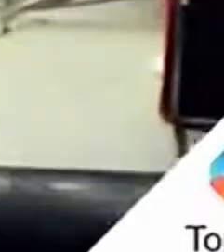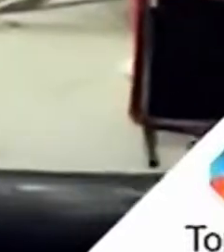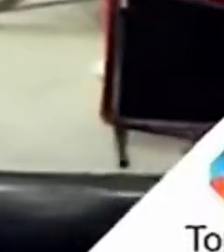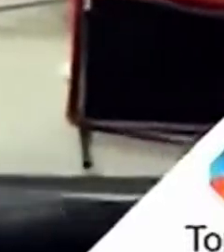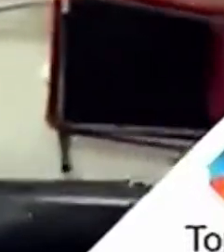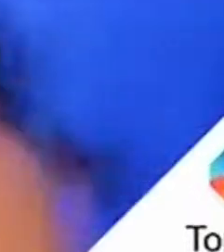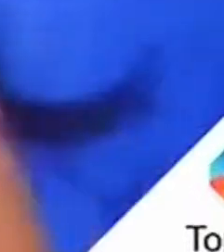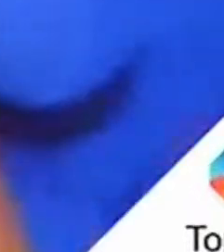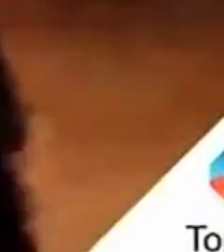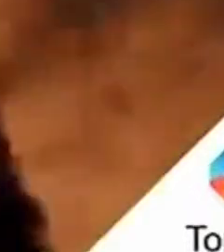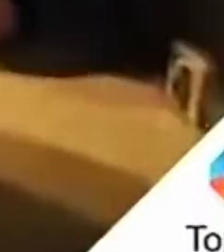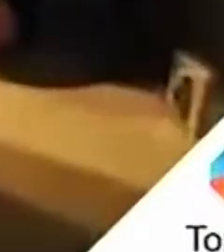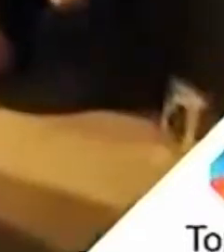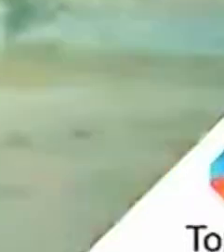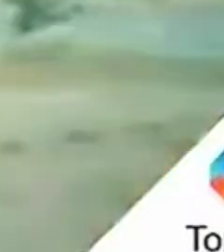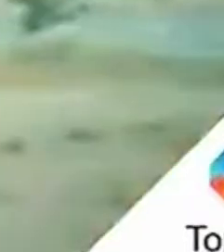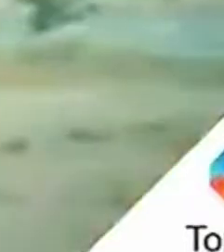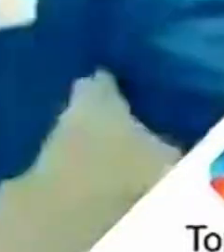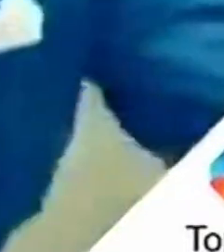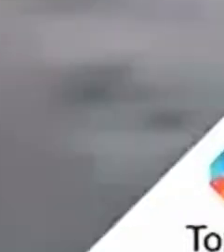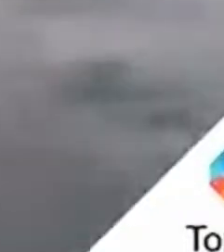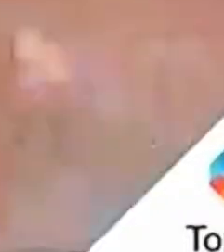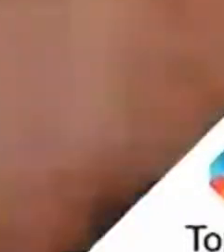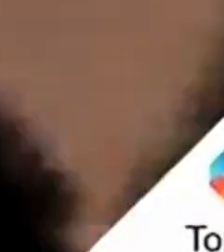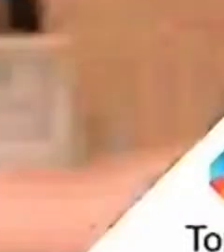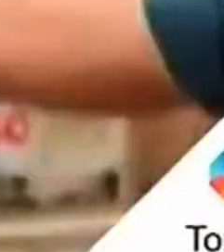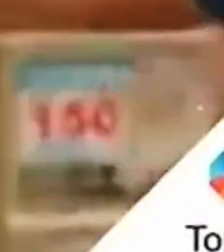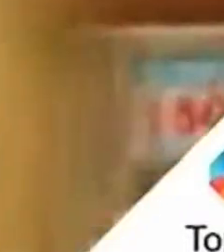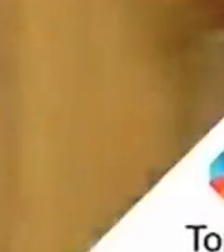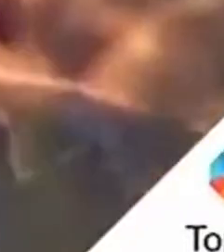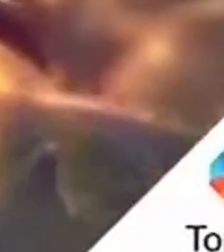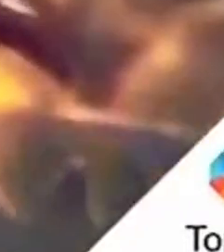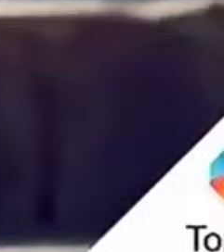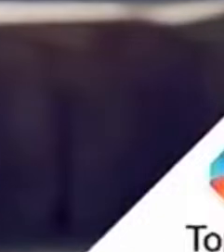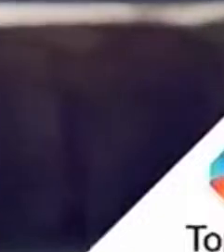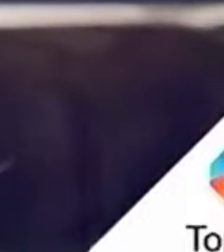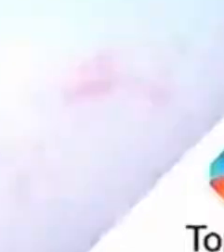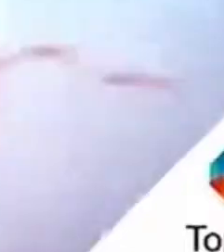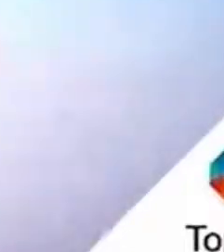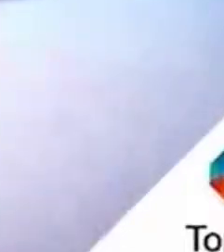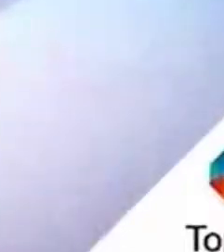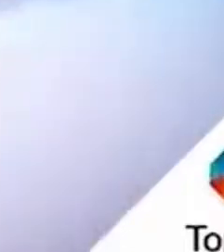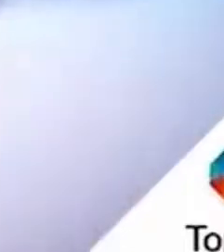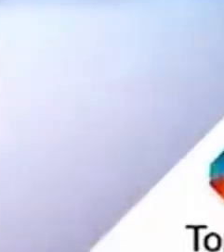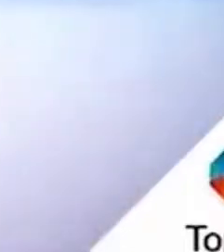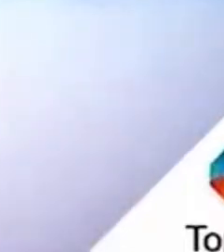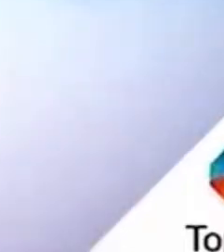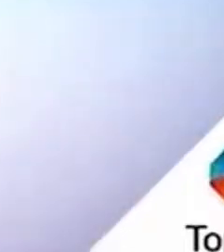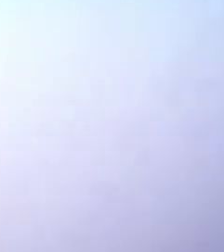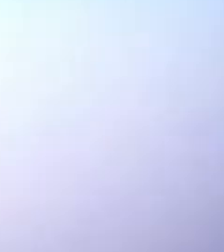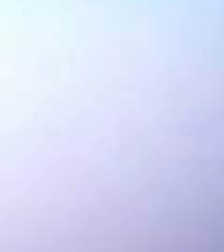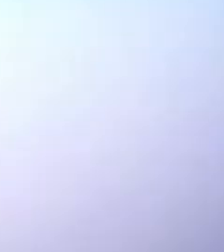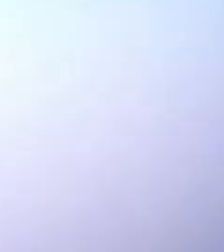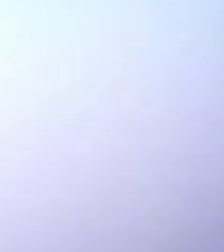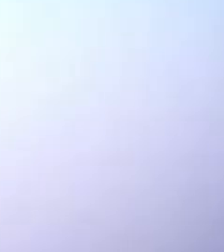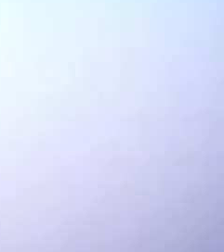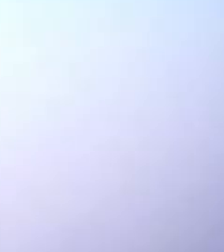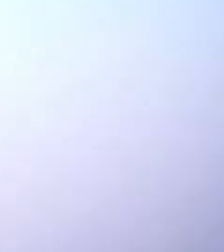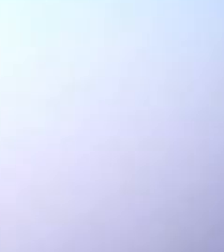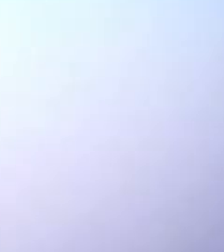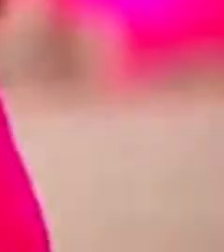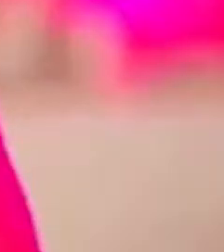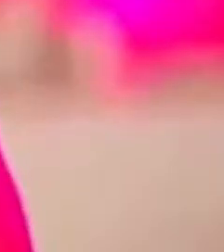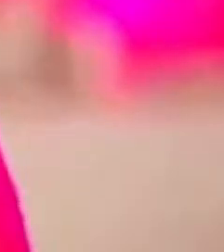E+. So, entertain your life by grabbing yourself a Topstar decoder now. Topstar, enjoy